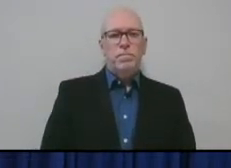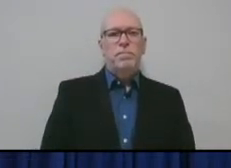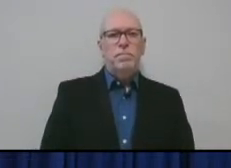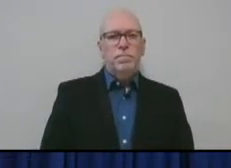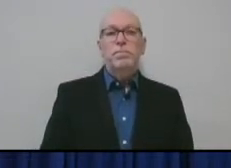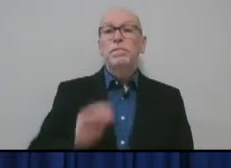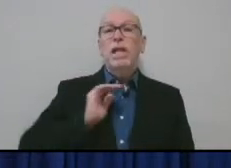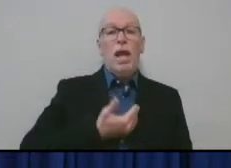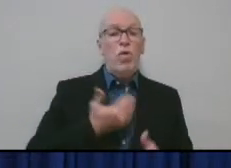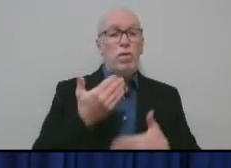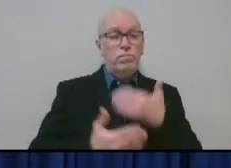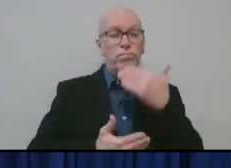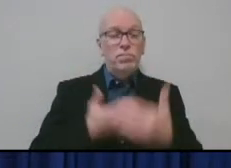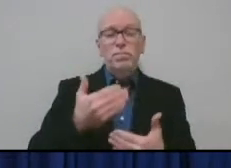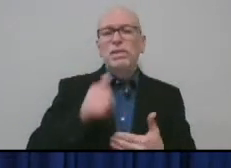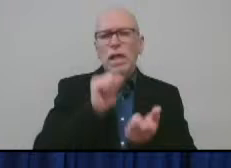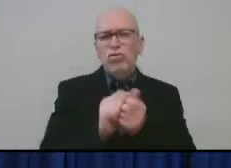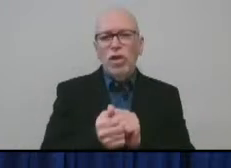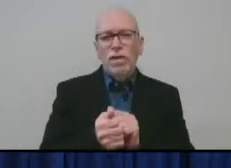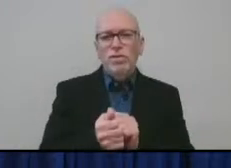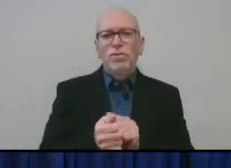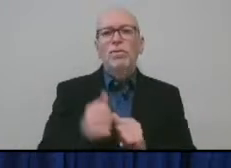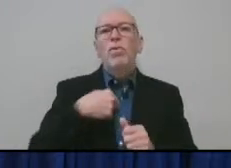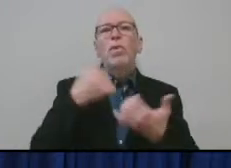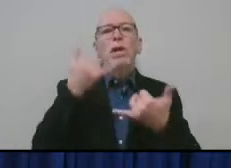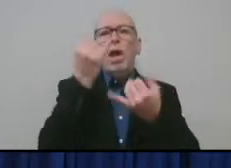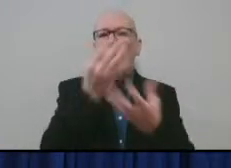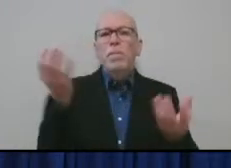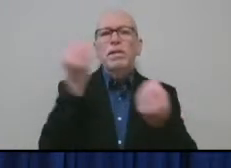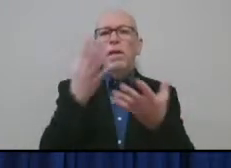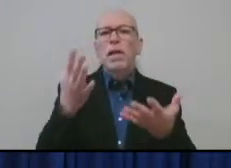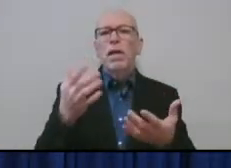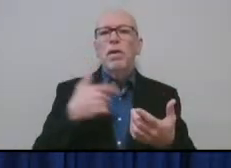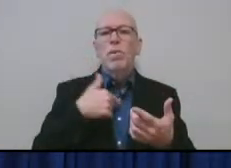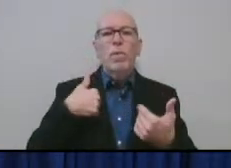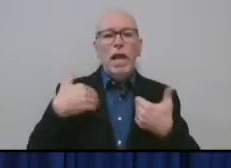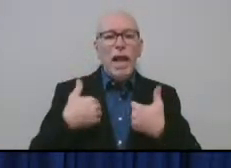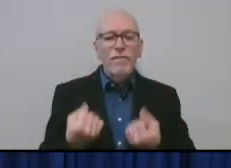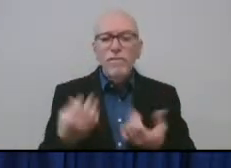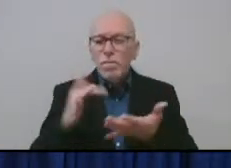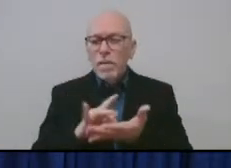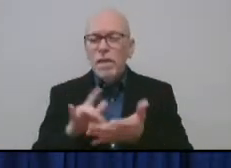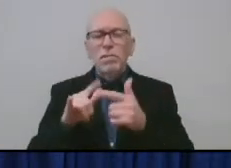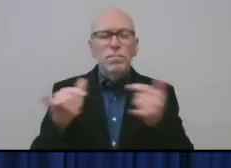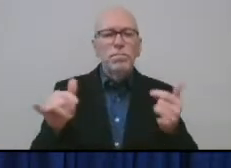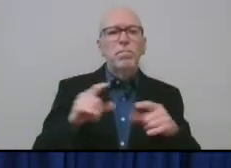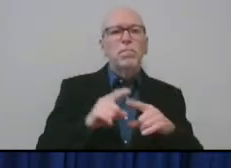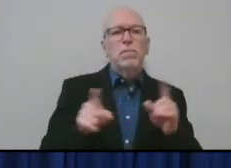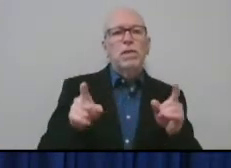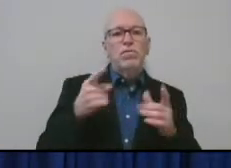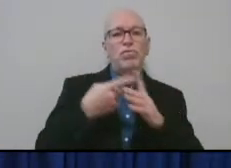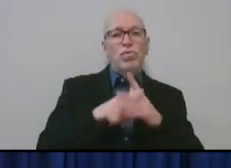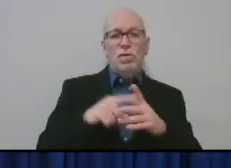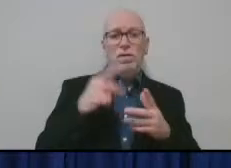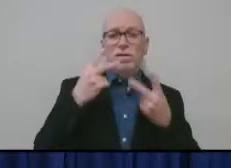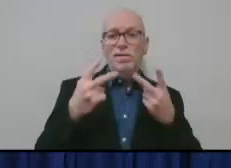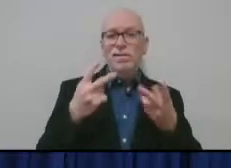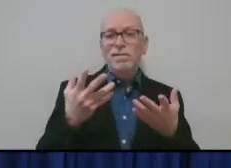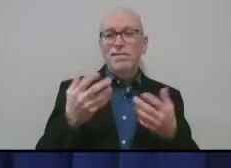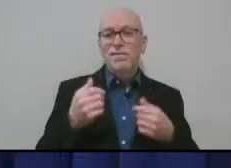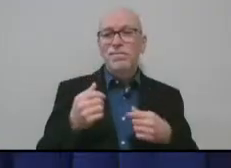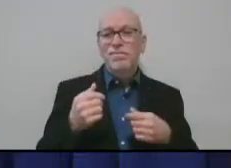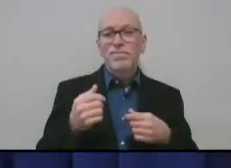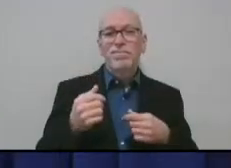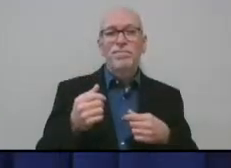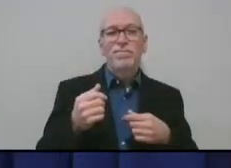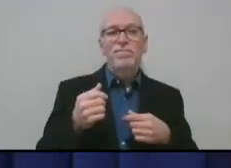not changing. We're updating them on inventory levels, but you're starting to see, not to pat ourselves on the back, but you're